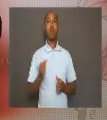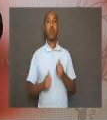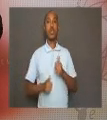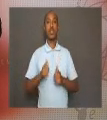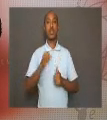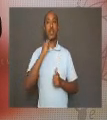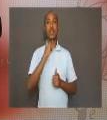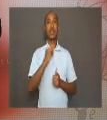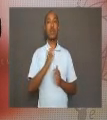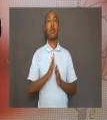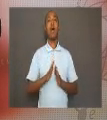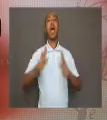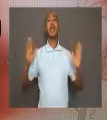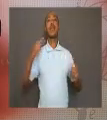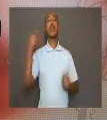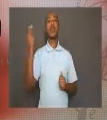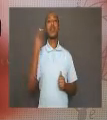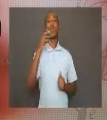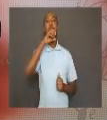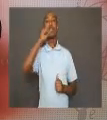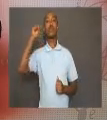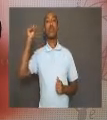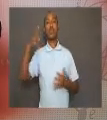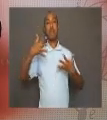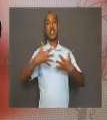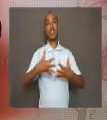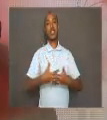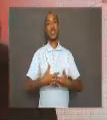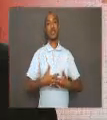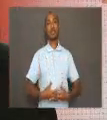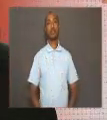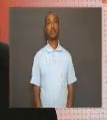which is a widely used explosive mixture.